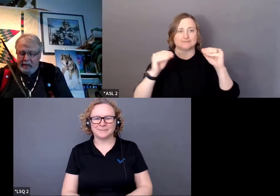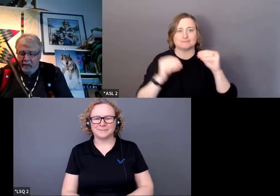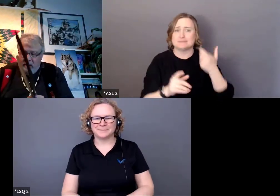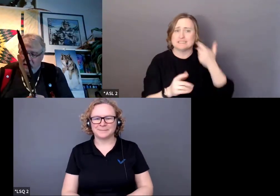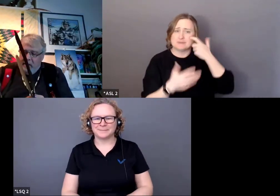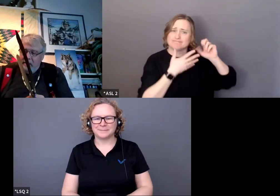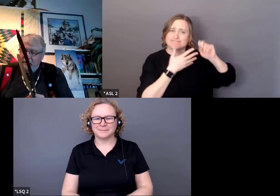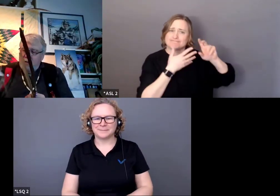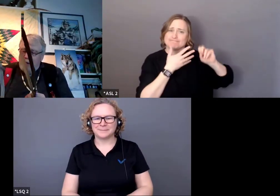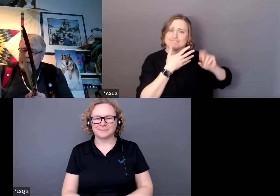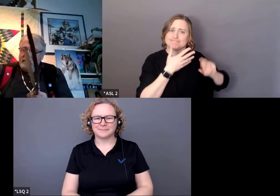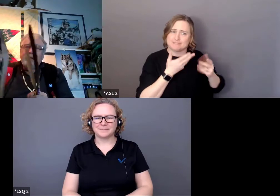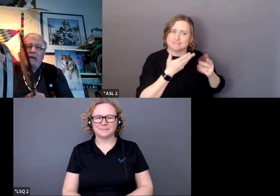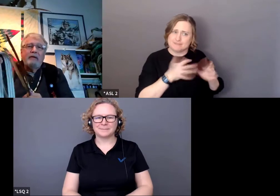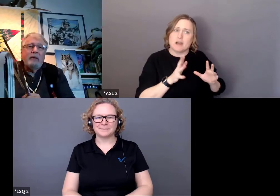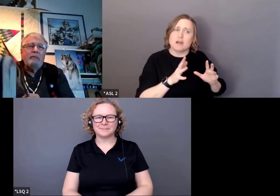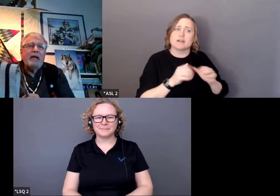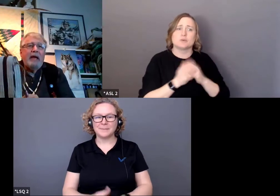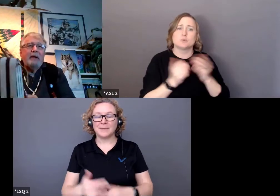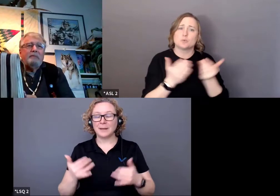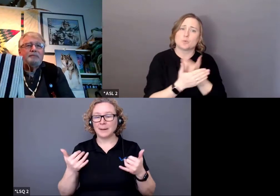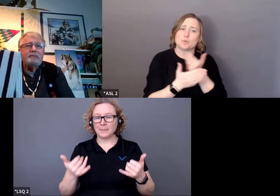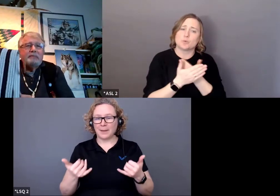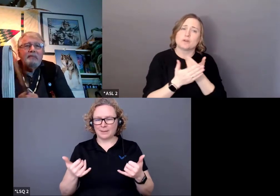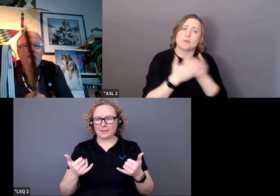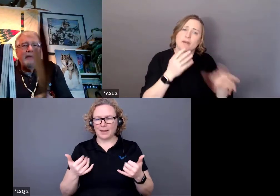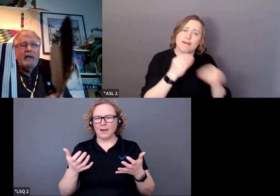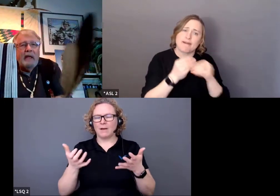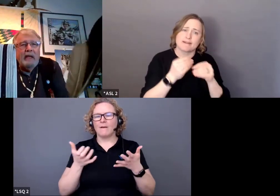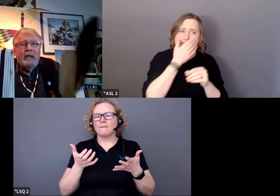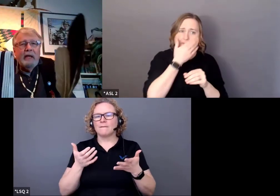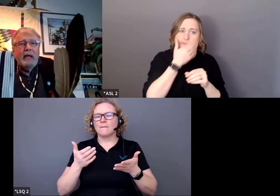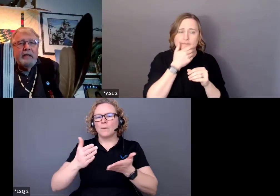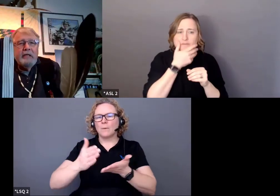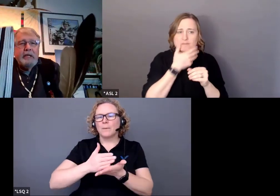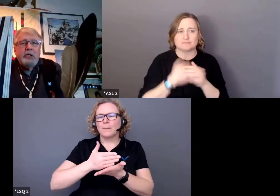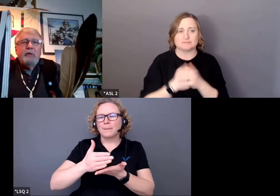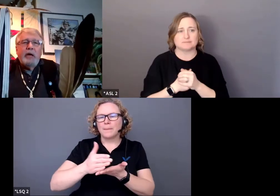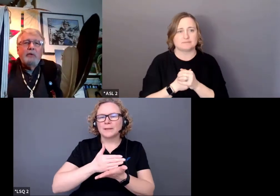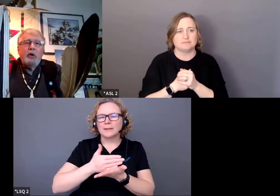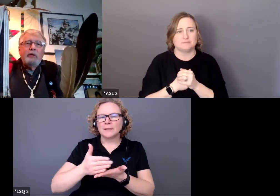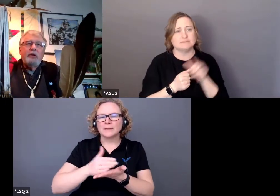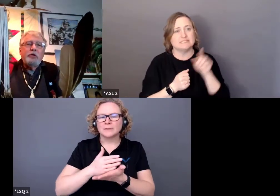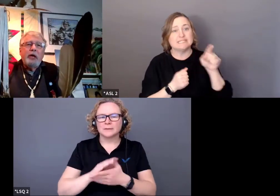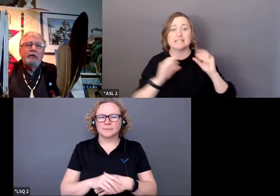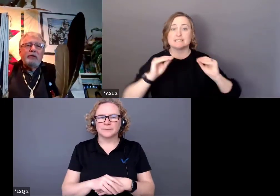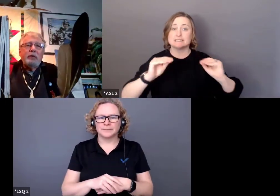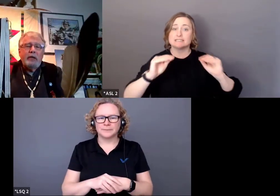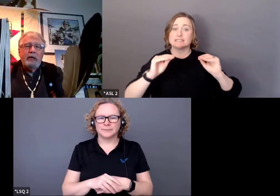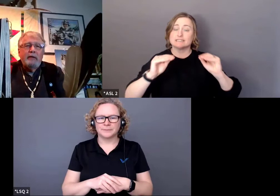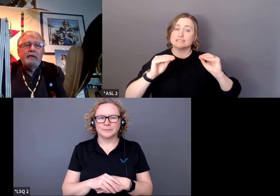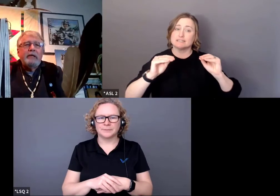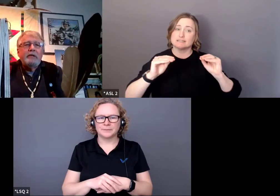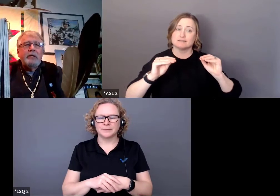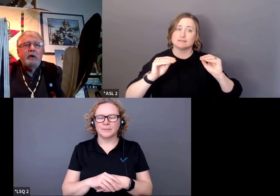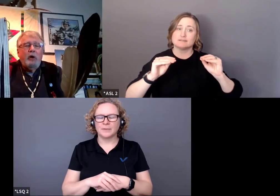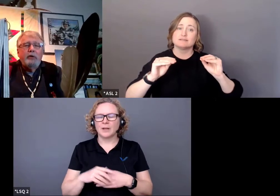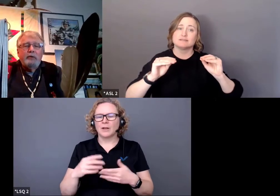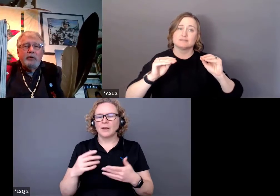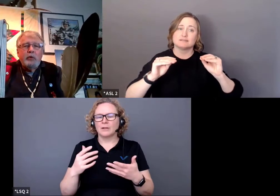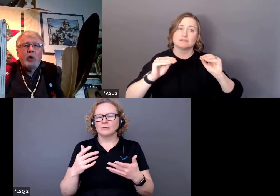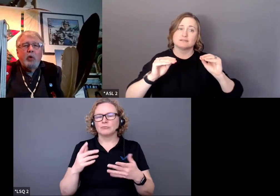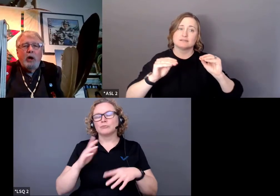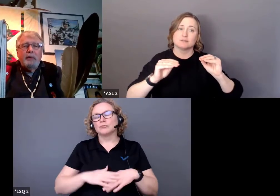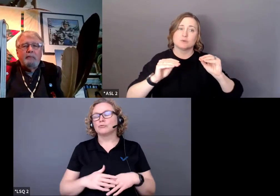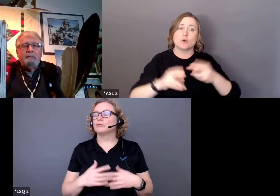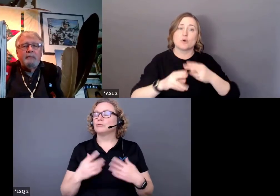been saying in different ways as we began. And the teaching that I'm going to share with you is a teaching called